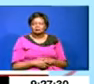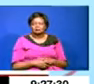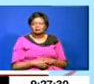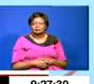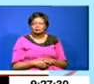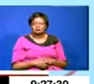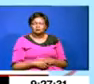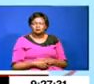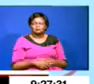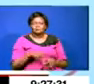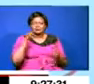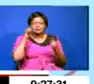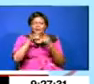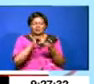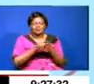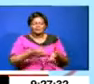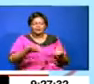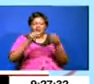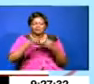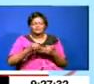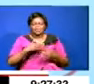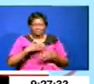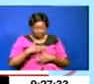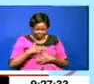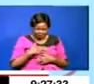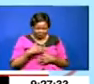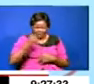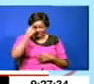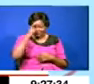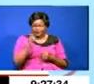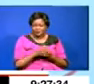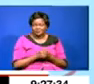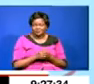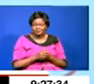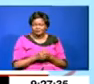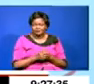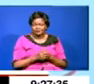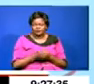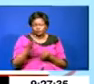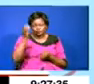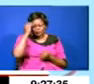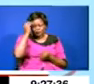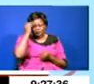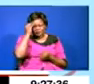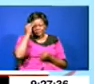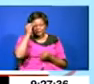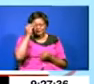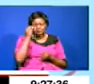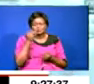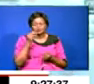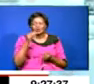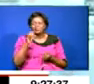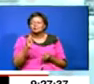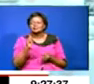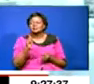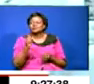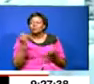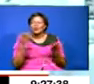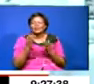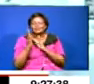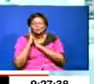The target we had been given by His Excellency for student hostels was, I think, 10,000. And I'm